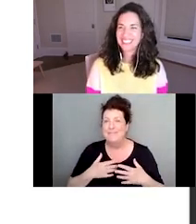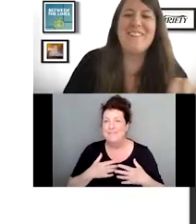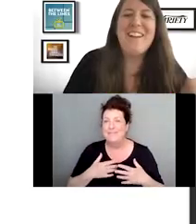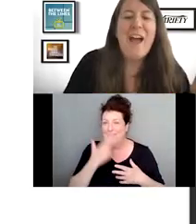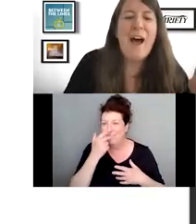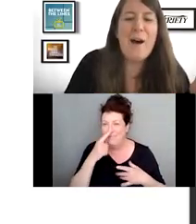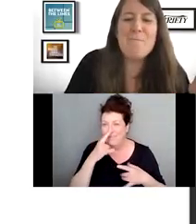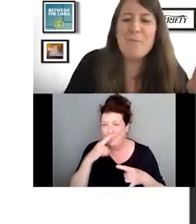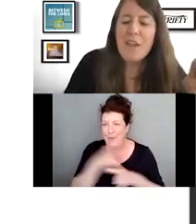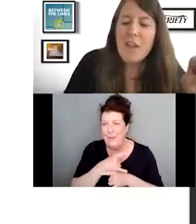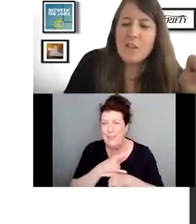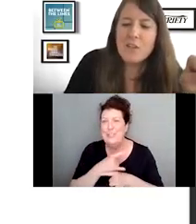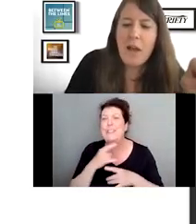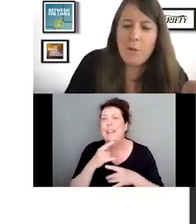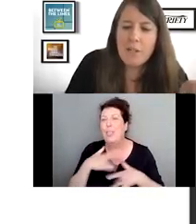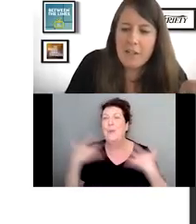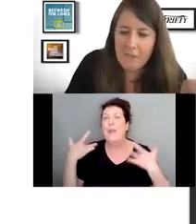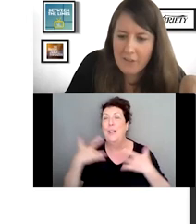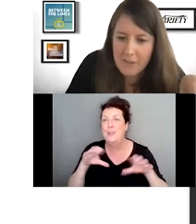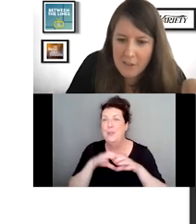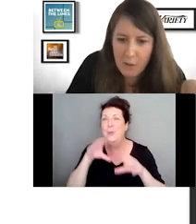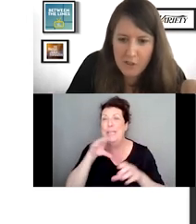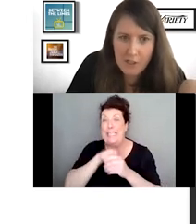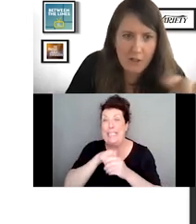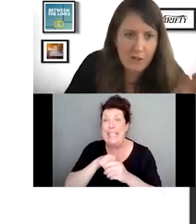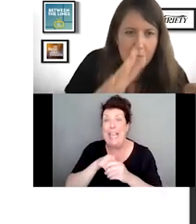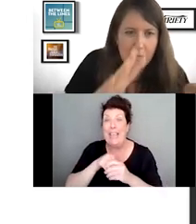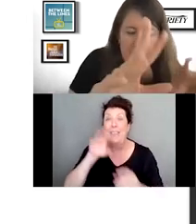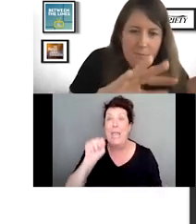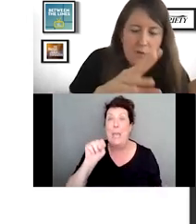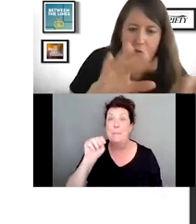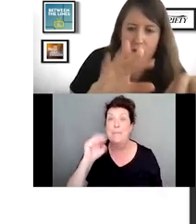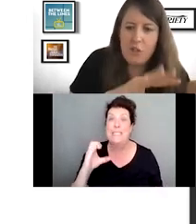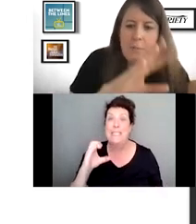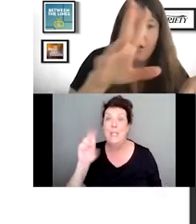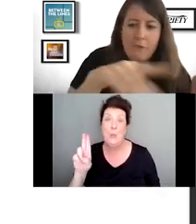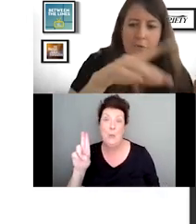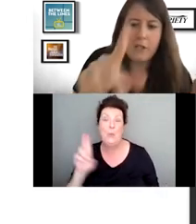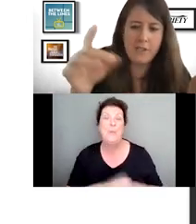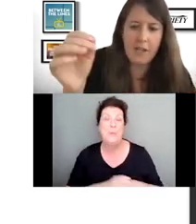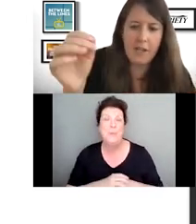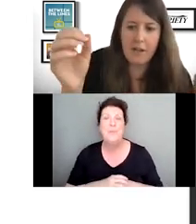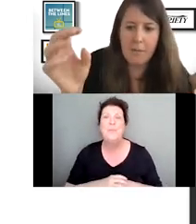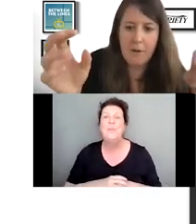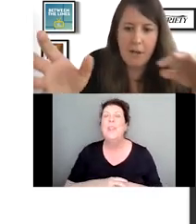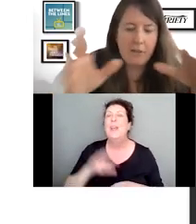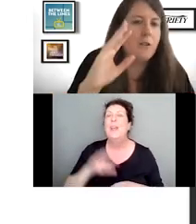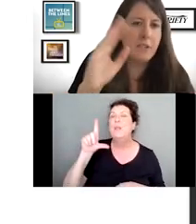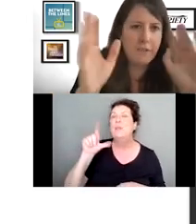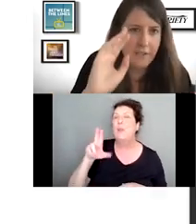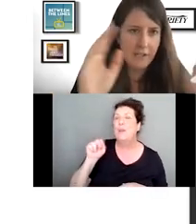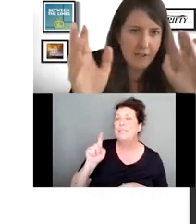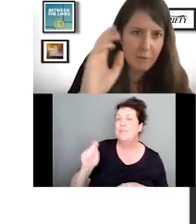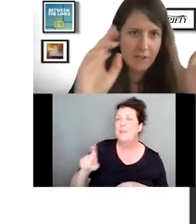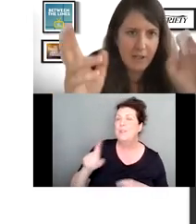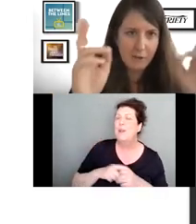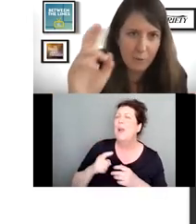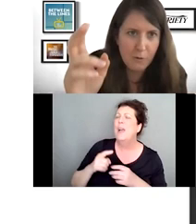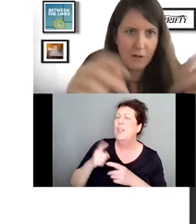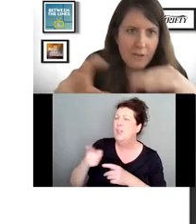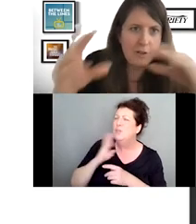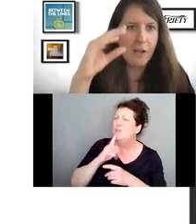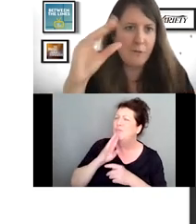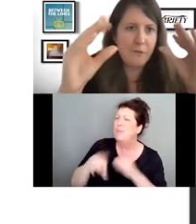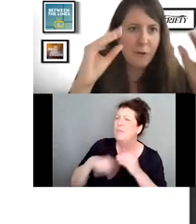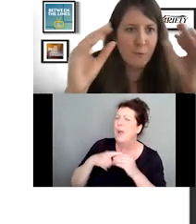That's so cool. Um, so I want to, I've got this question here, um, jumping off of what you said, um, about, you Dick Van Dyke and Mary Tyler